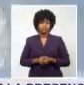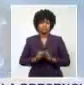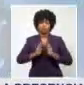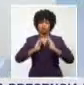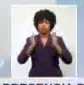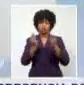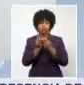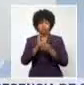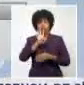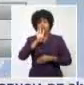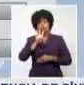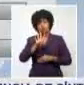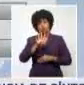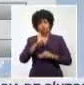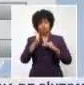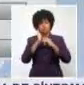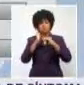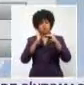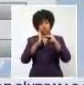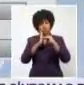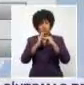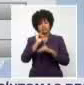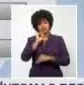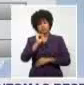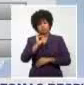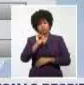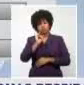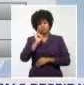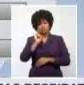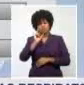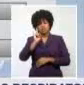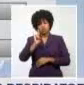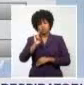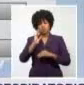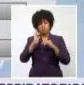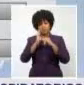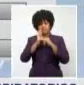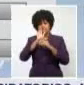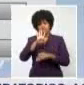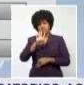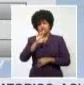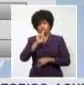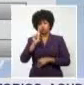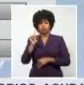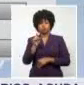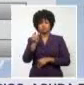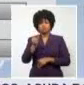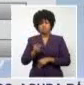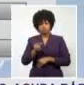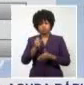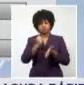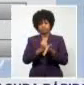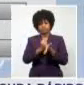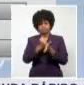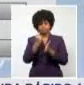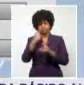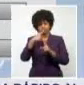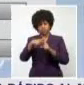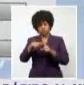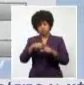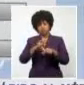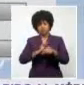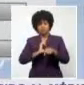4,679,511 confirmed cases. We're talking about the diagnosis in the world in just one day,